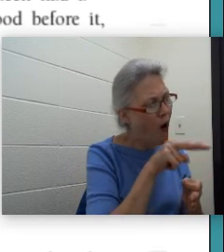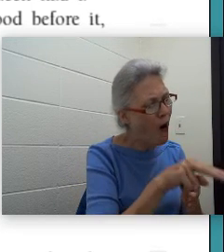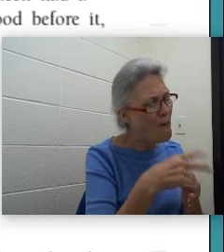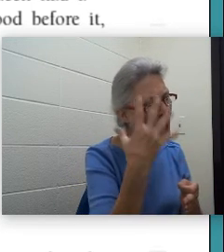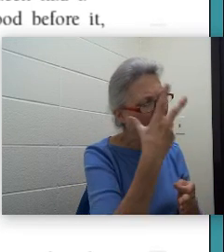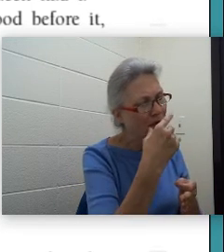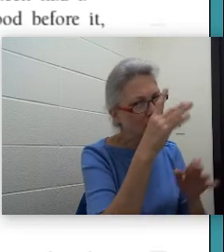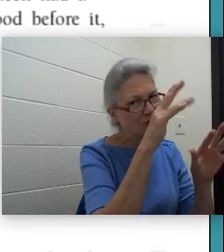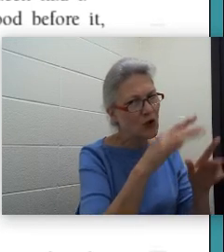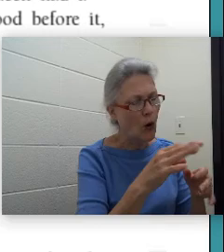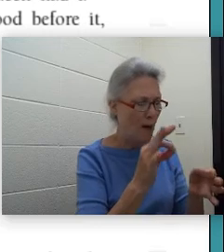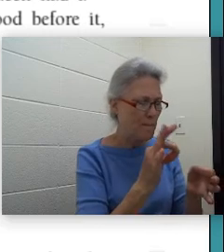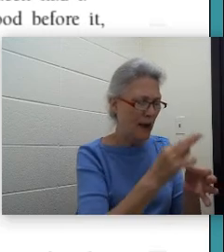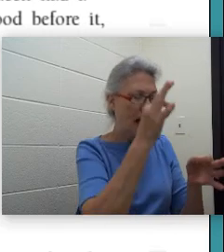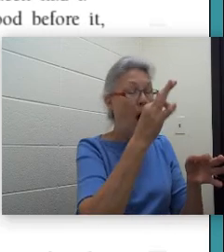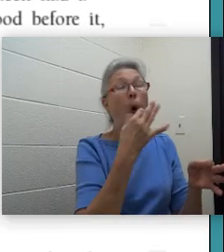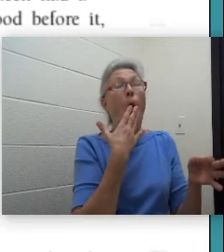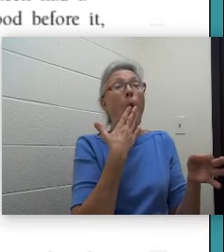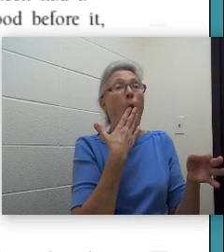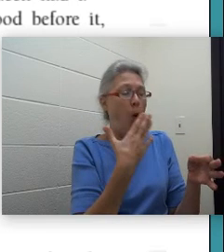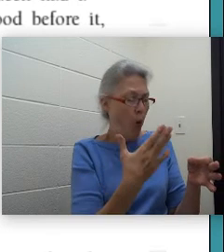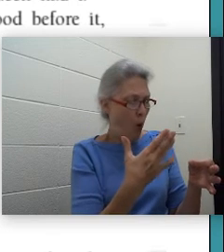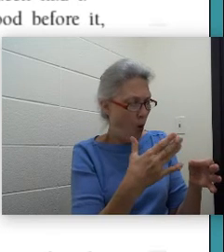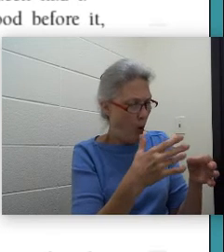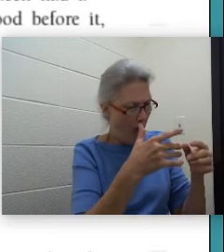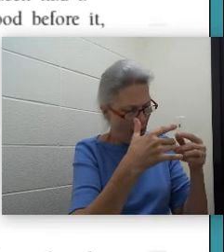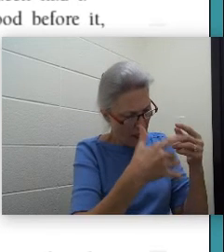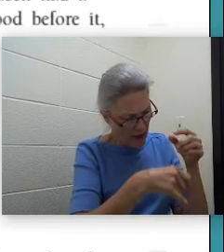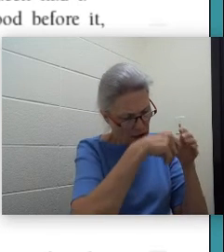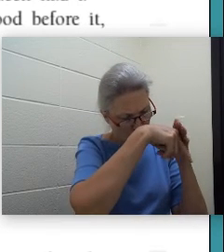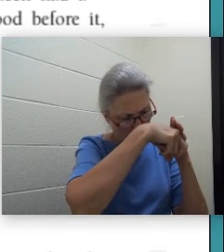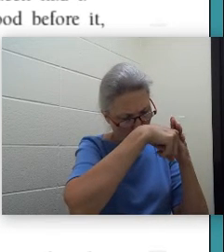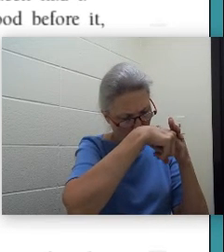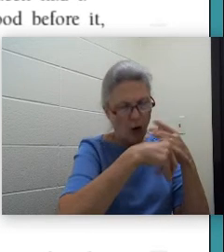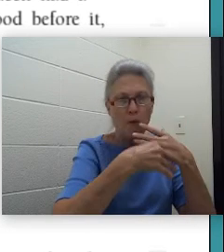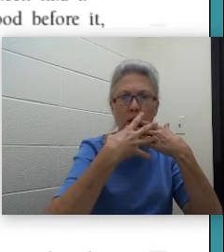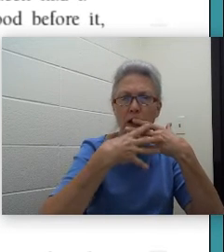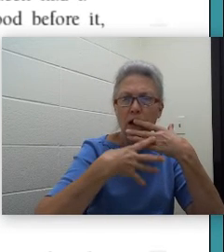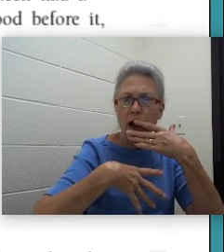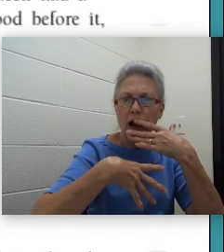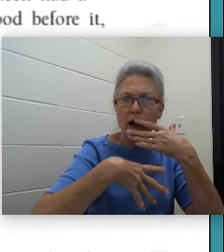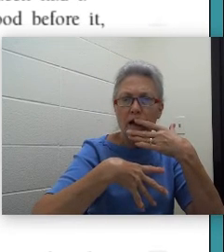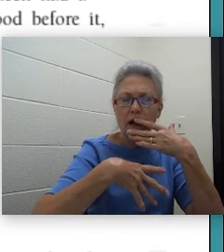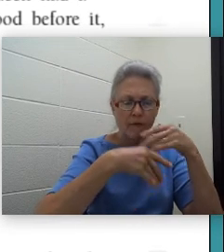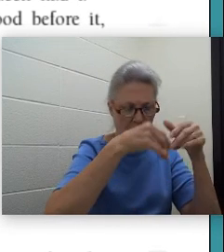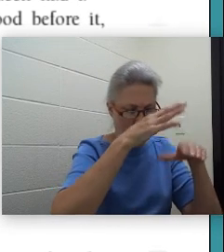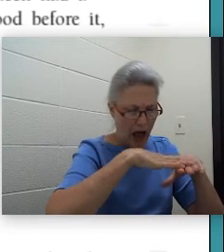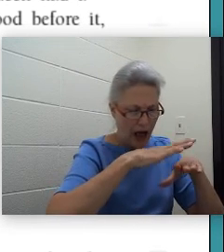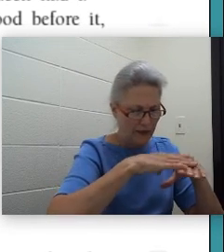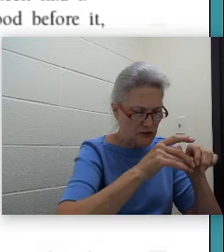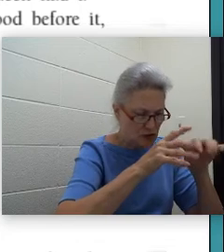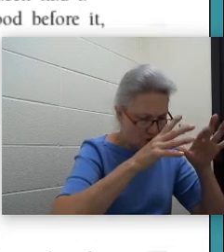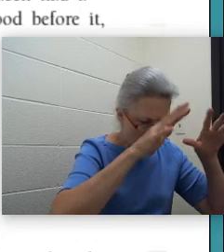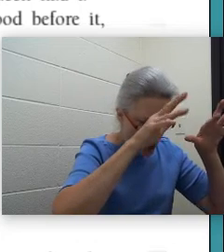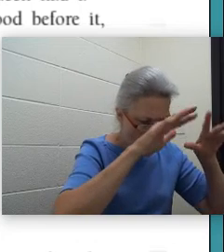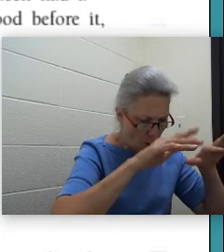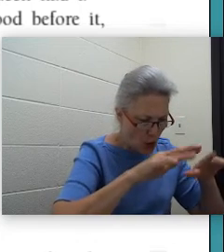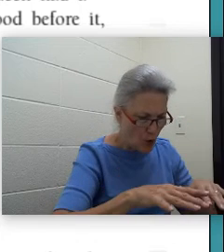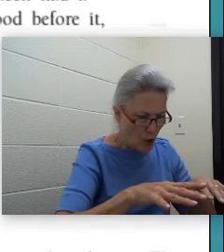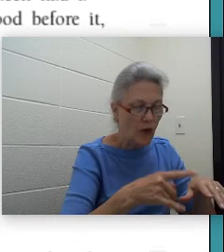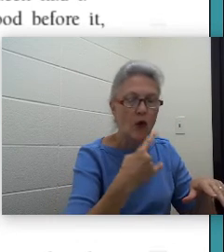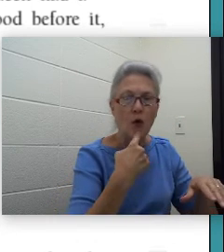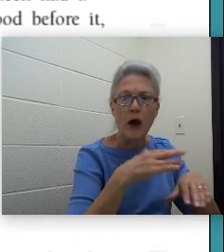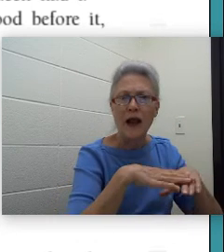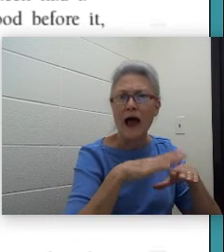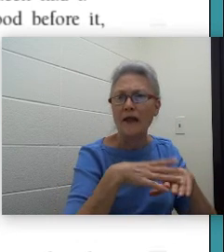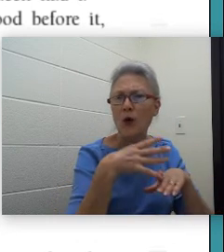and pricked her finger with her needle. 3 drops of blood fell into the snow. The red on the white